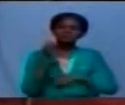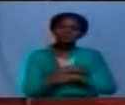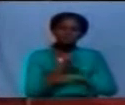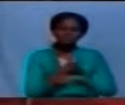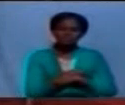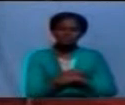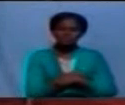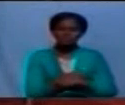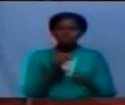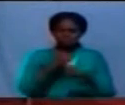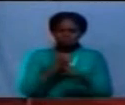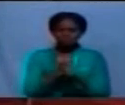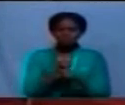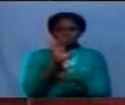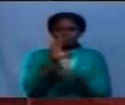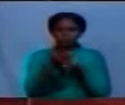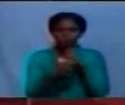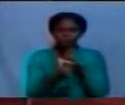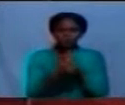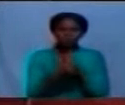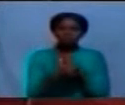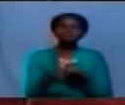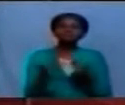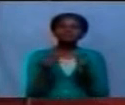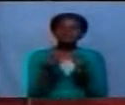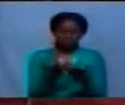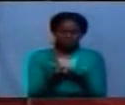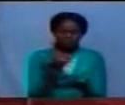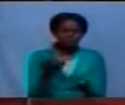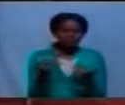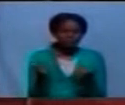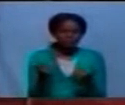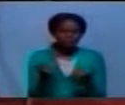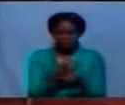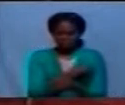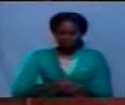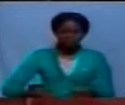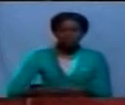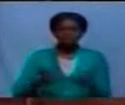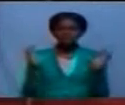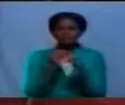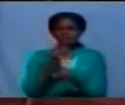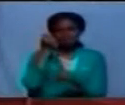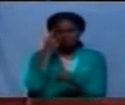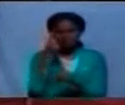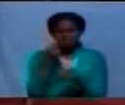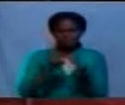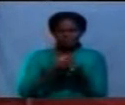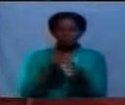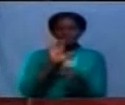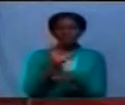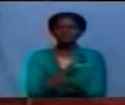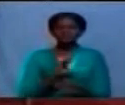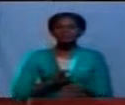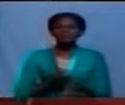you make the bank rich. That's a very, very serious misconception. If you want to start up your capital, or your company